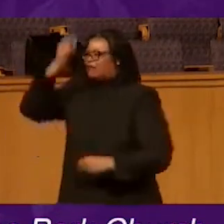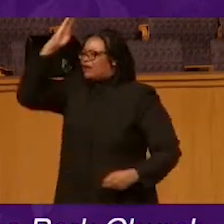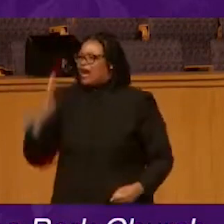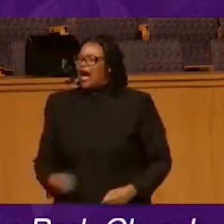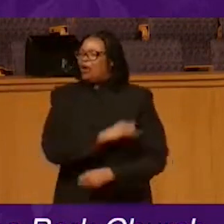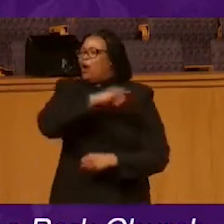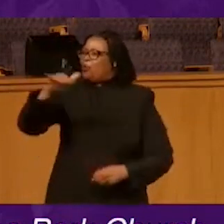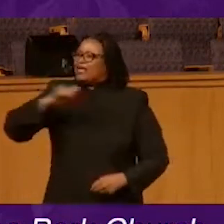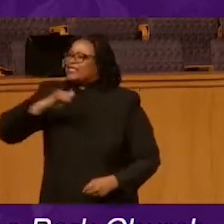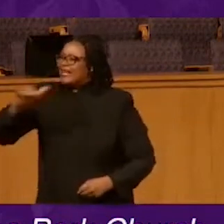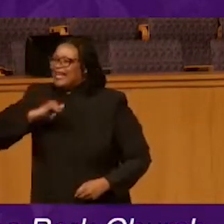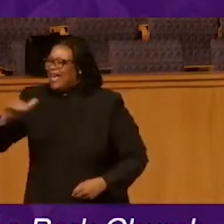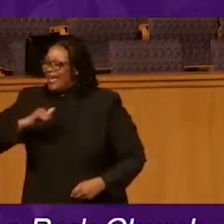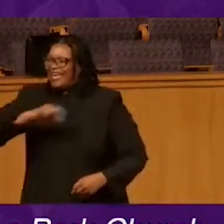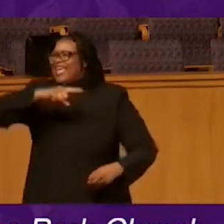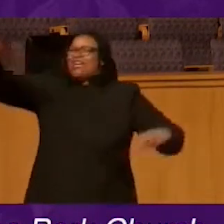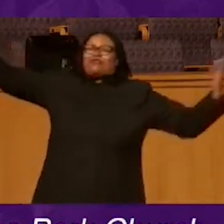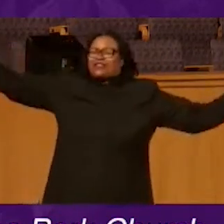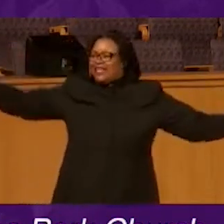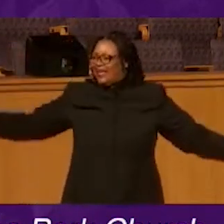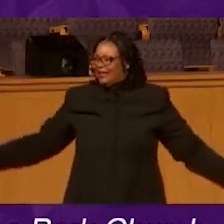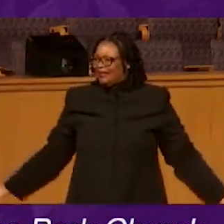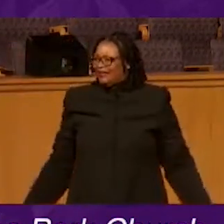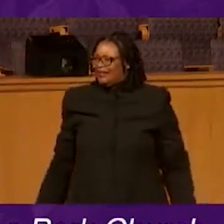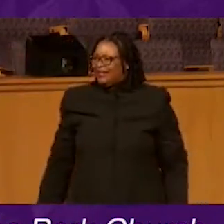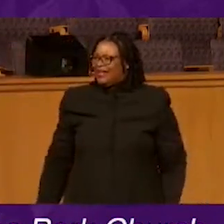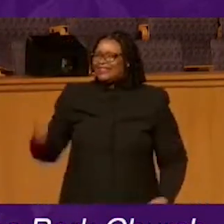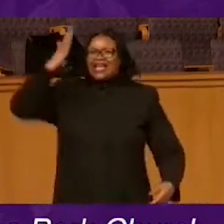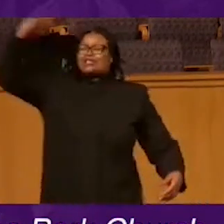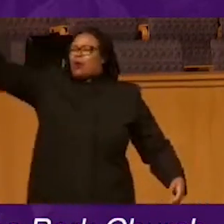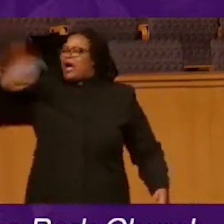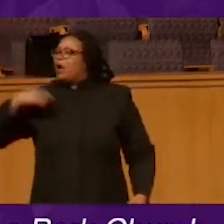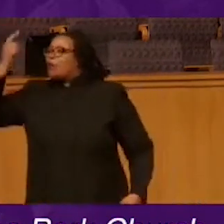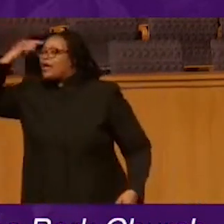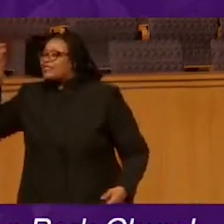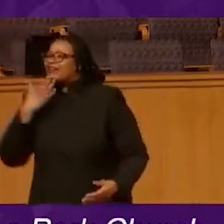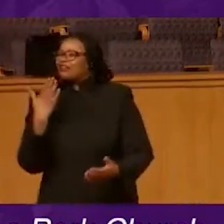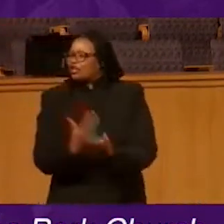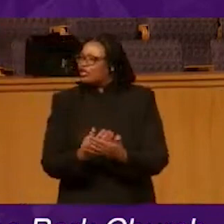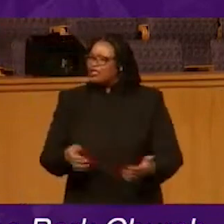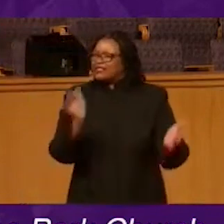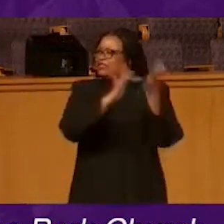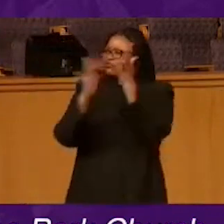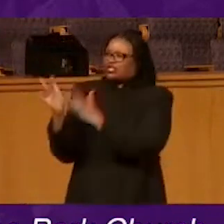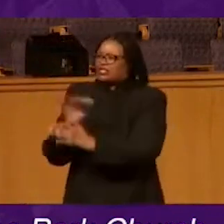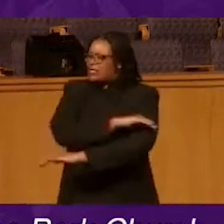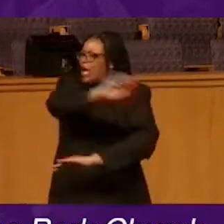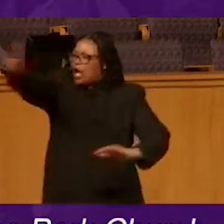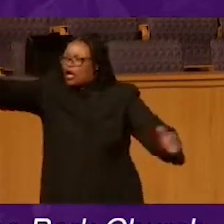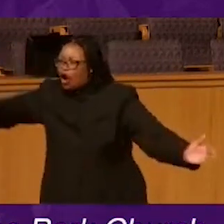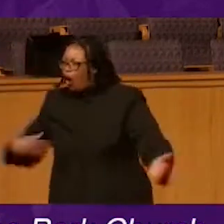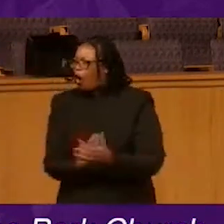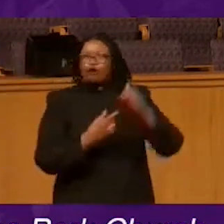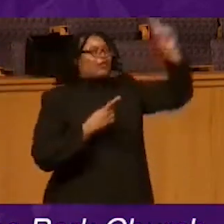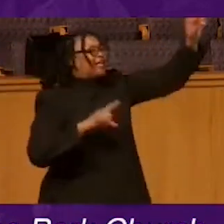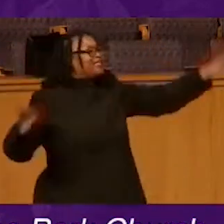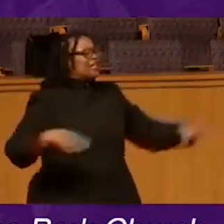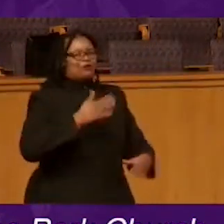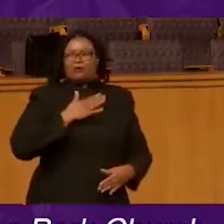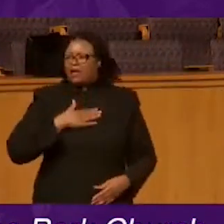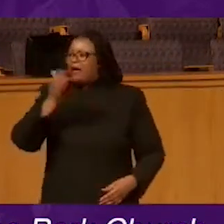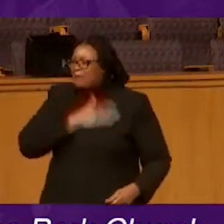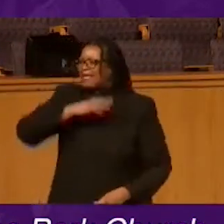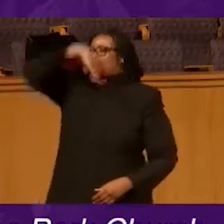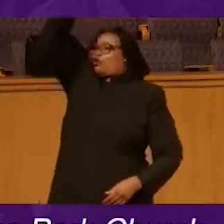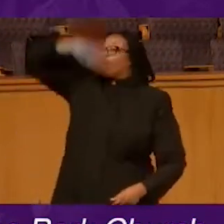was right there. That's why when I think of the goodness of Jesus and all that he's done for me, my